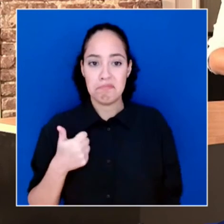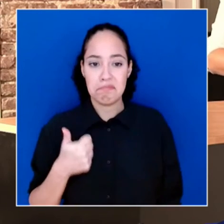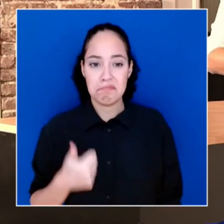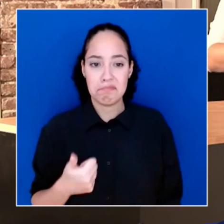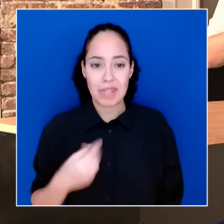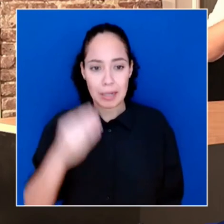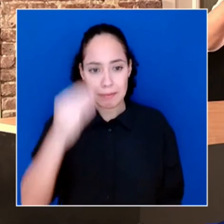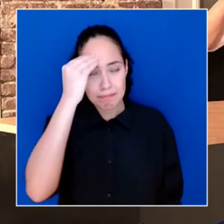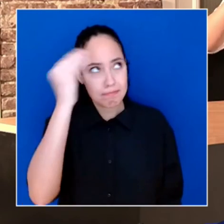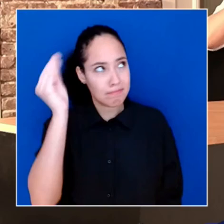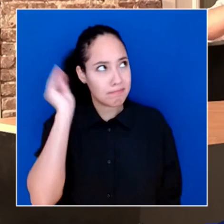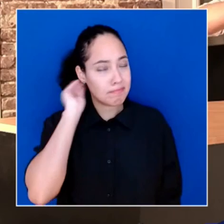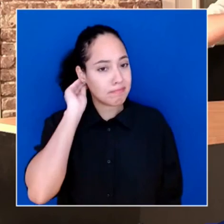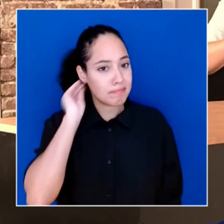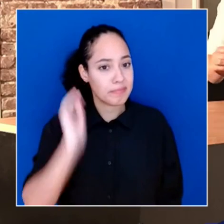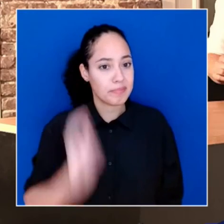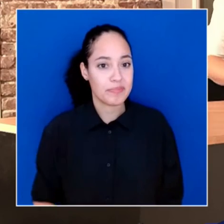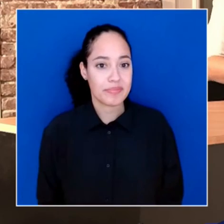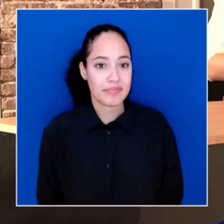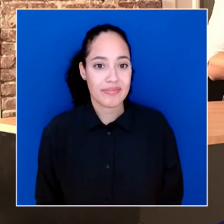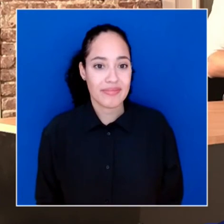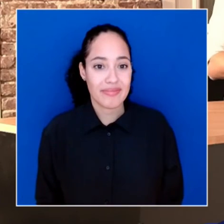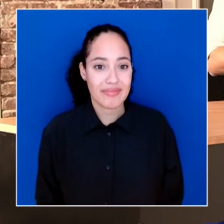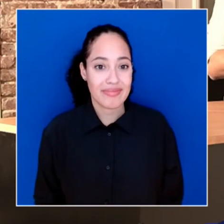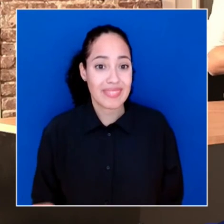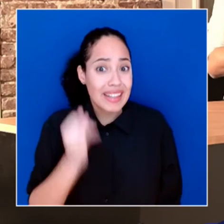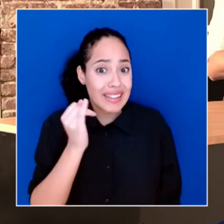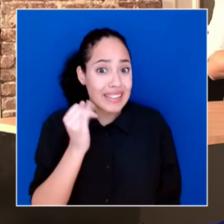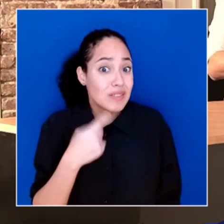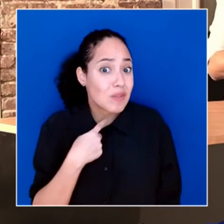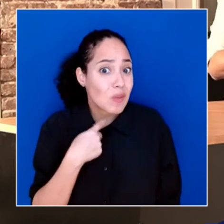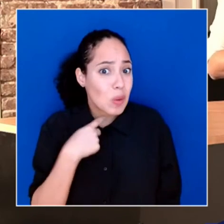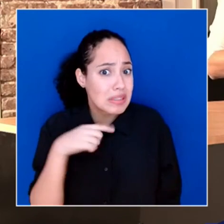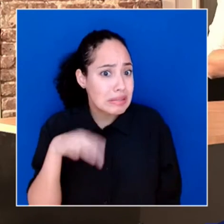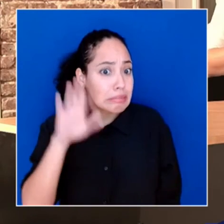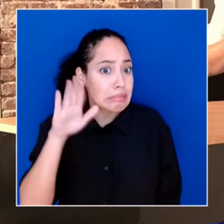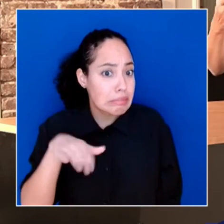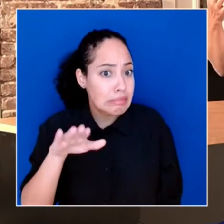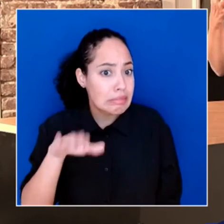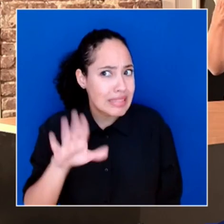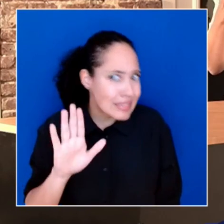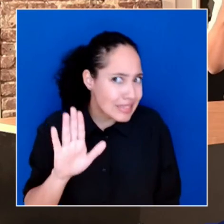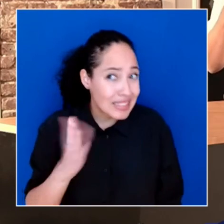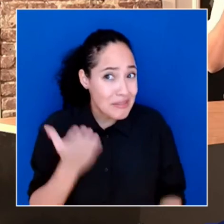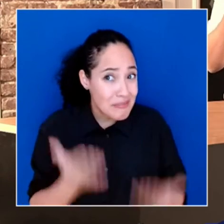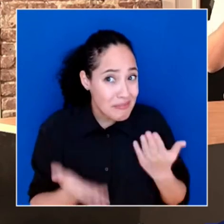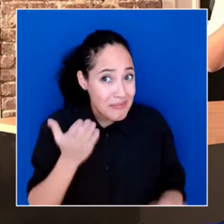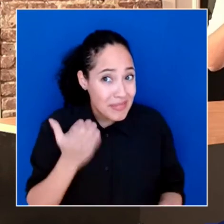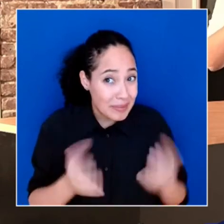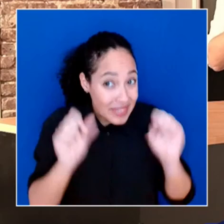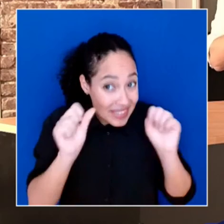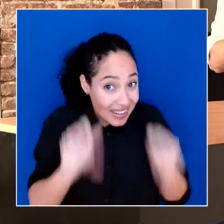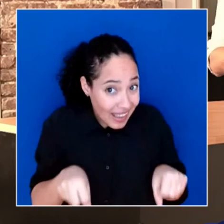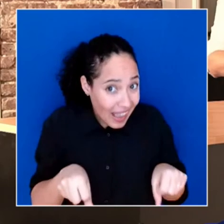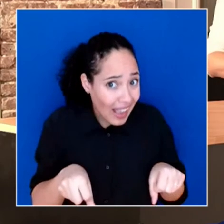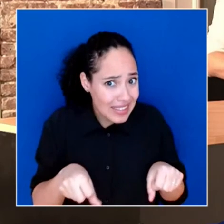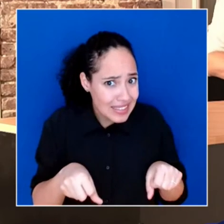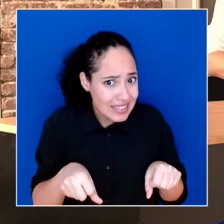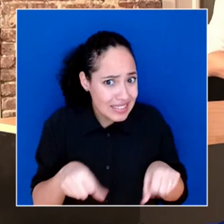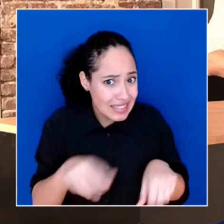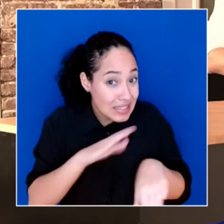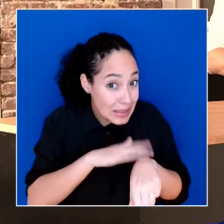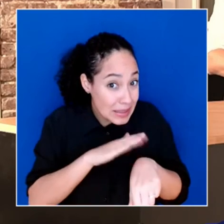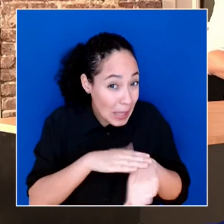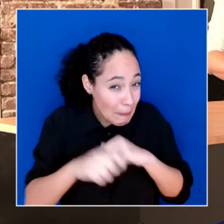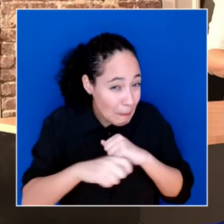I wonder if your voice will let you, hopefully your voice is going to recover a little bit for us. Can you give any